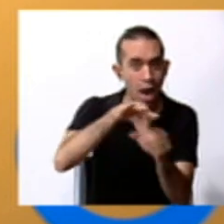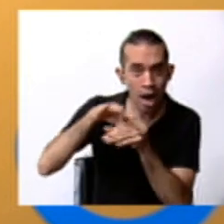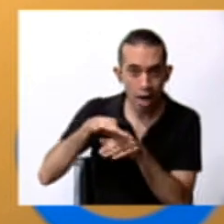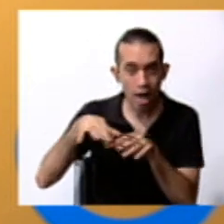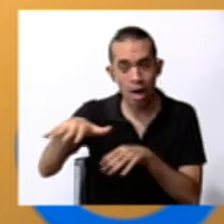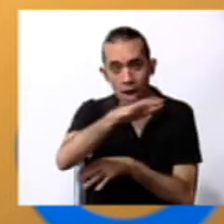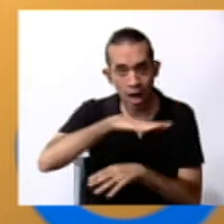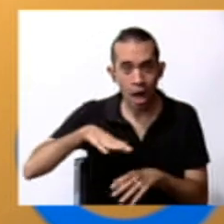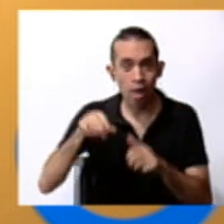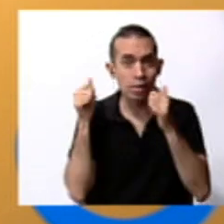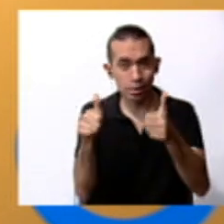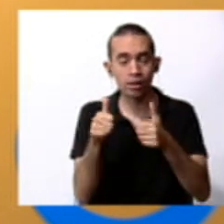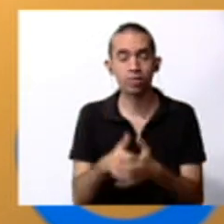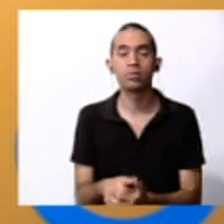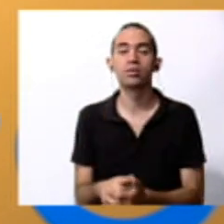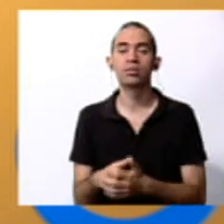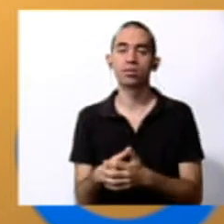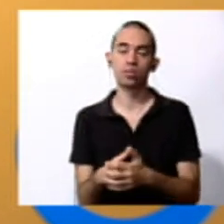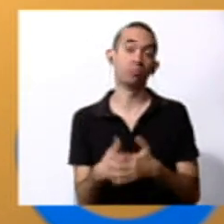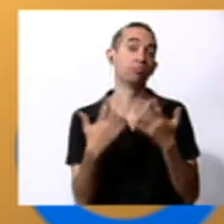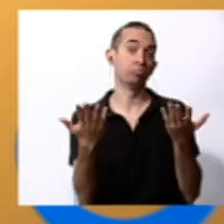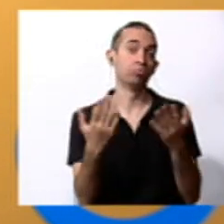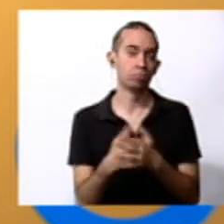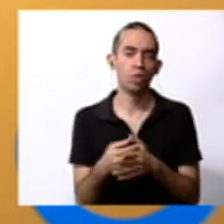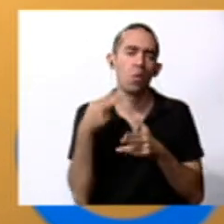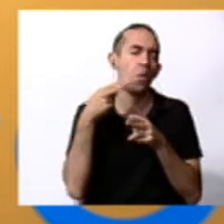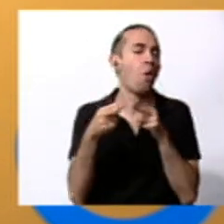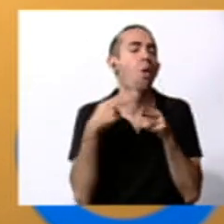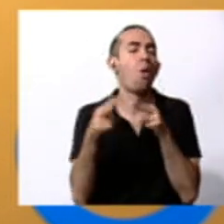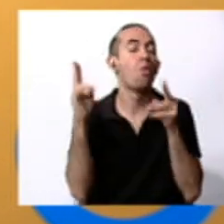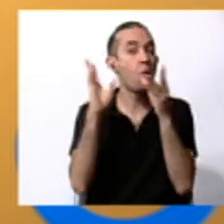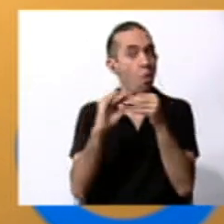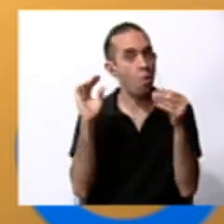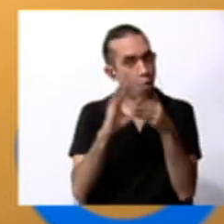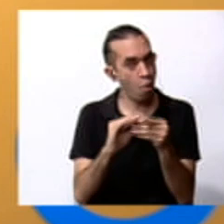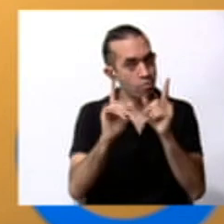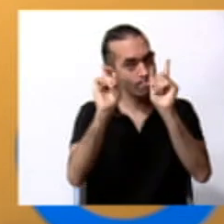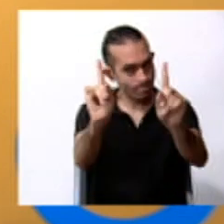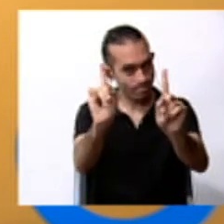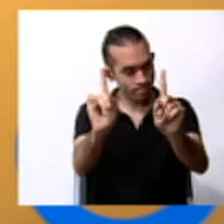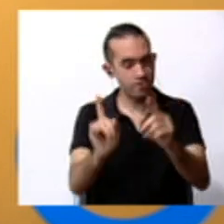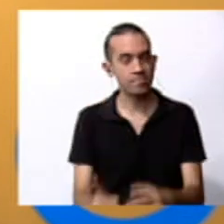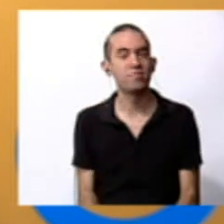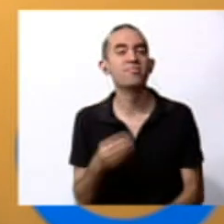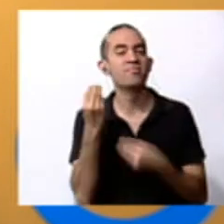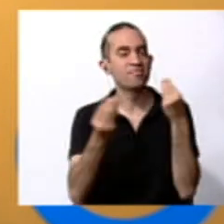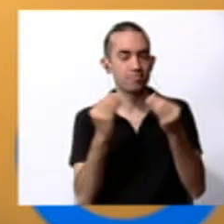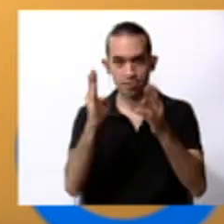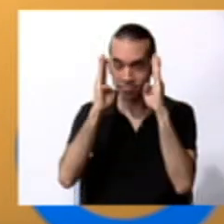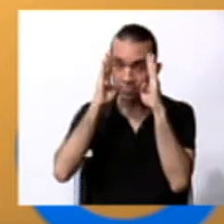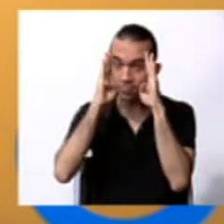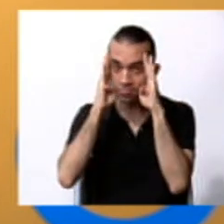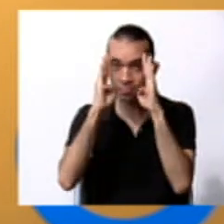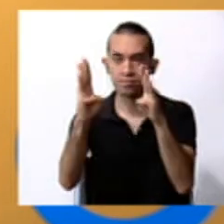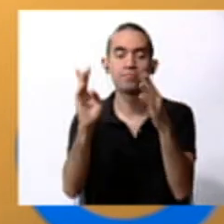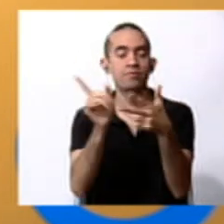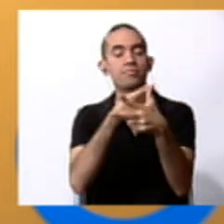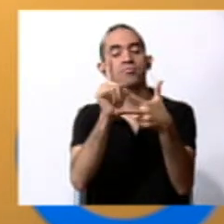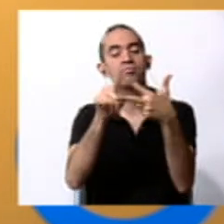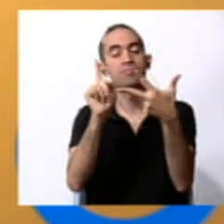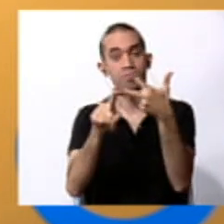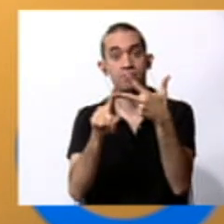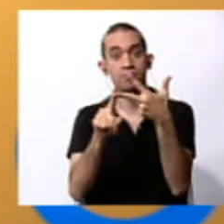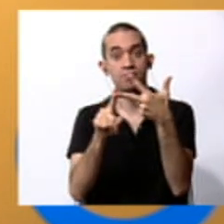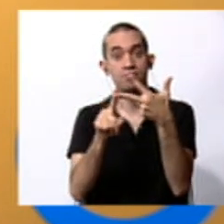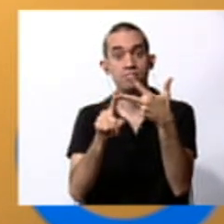good. And we're going to have a short story. But first, we have to pay attention to three things,